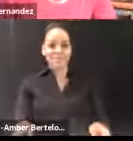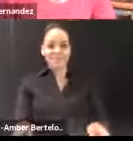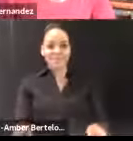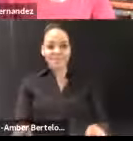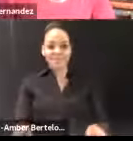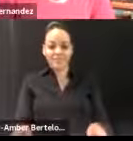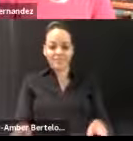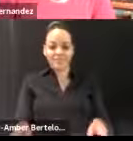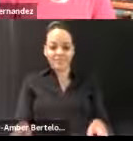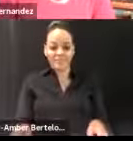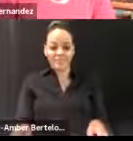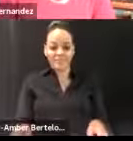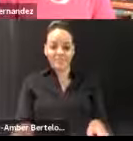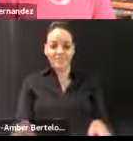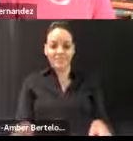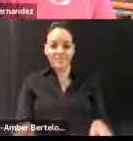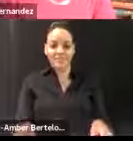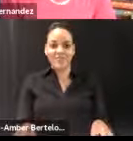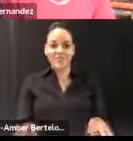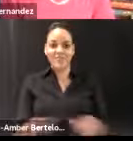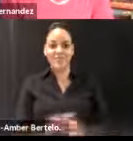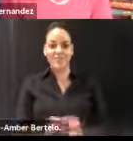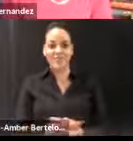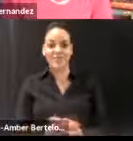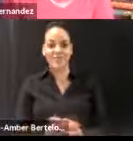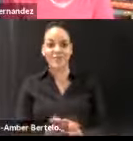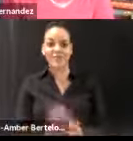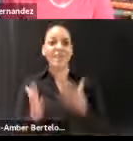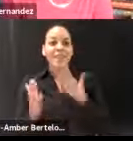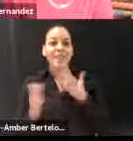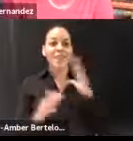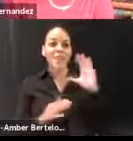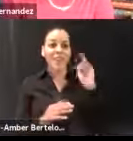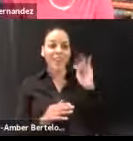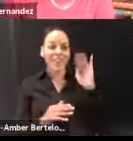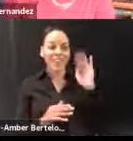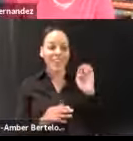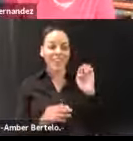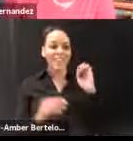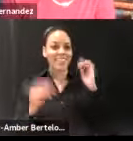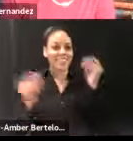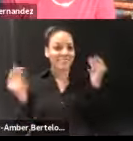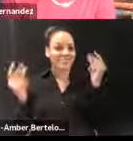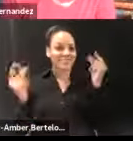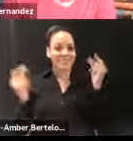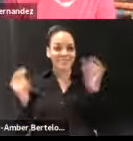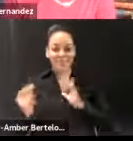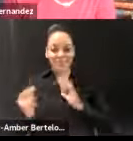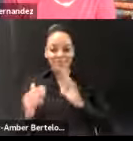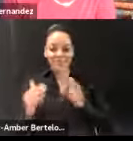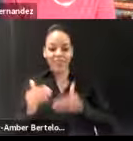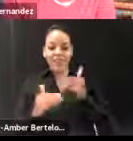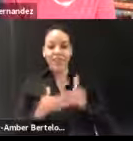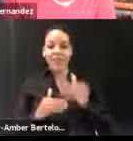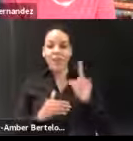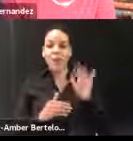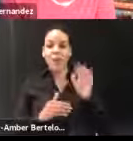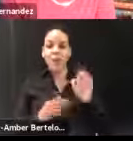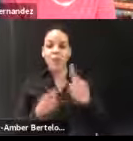Thank you so much, Candace. That was so amazing. Just finger snaps and fire to you. The next one is Ode to